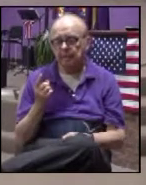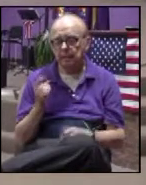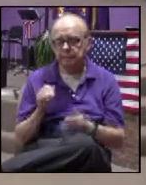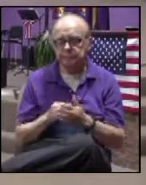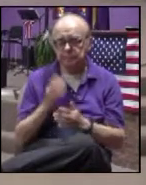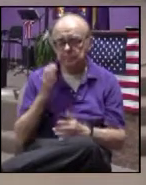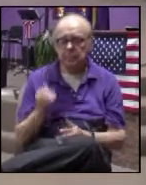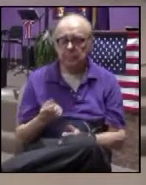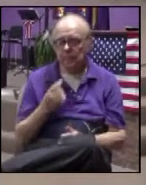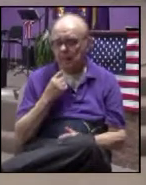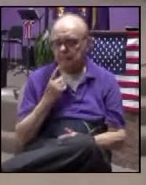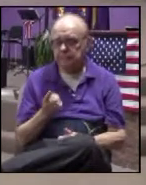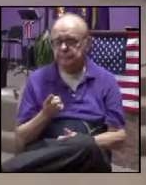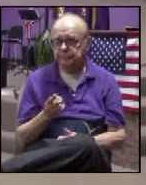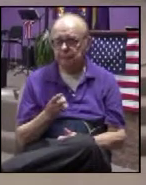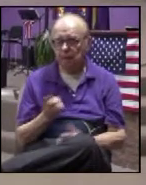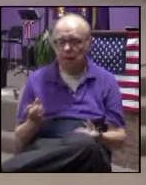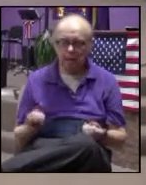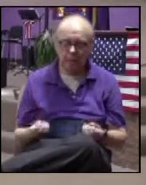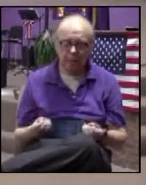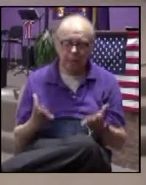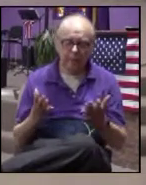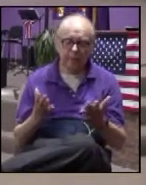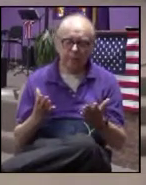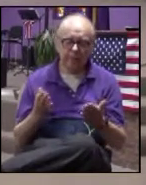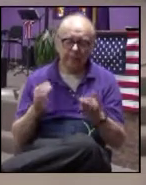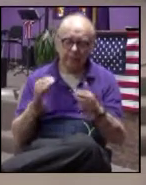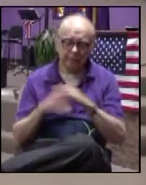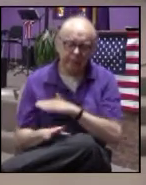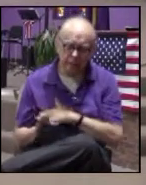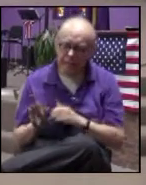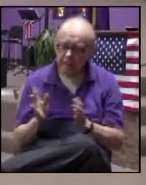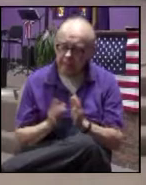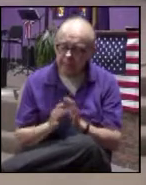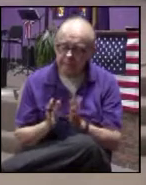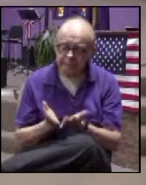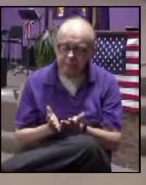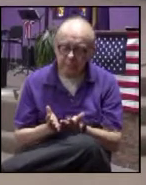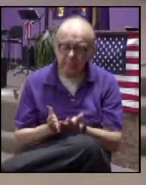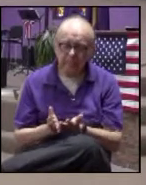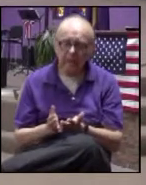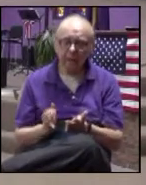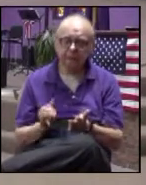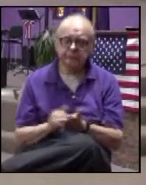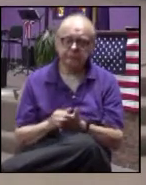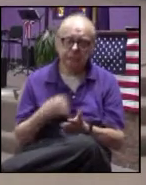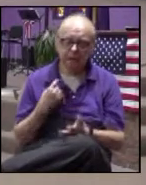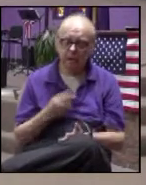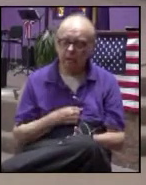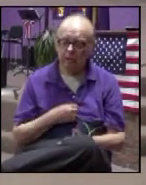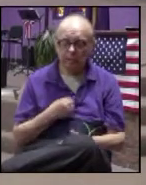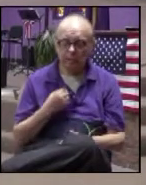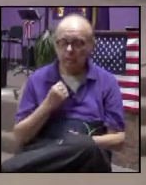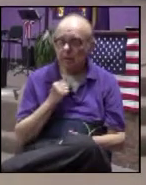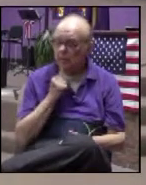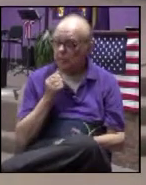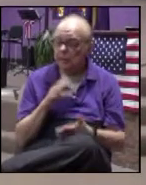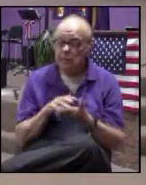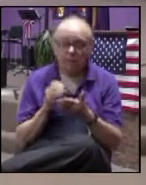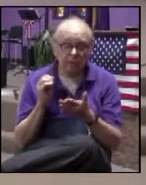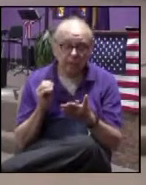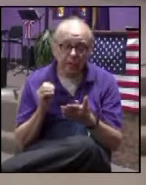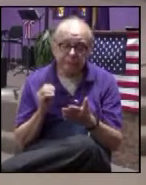why I'm saying there is so much buried in the Bible, ladies and gentlemen, that we don't learn.